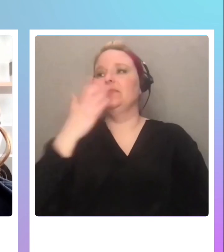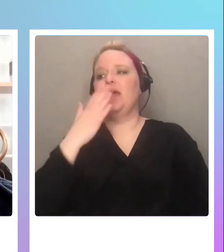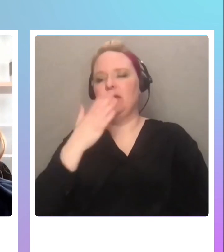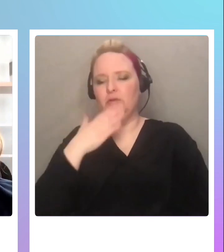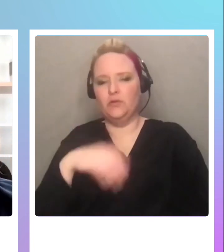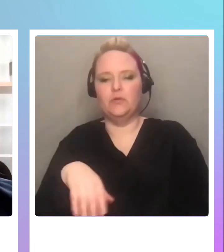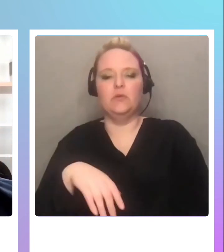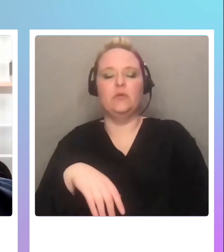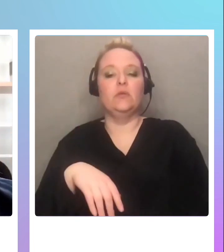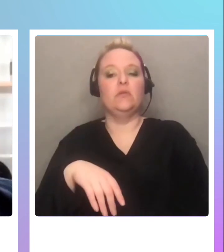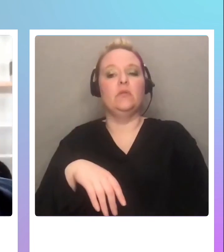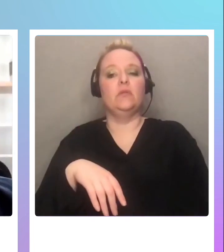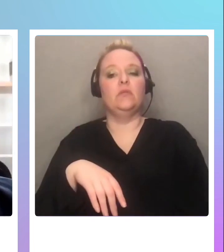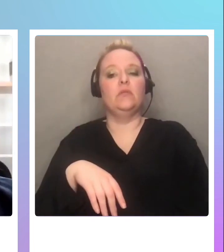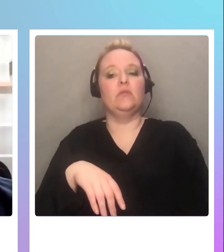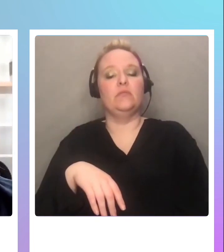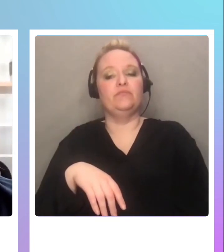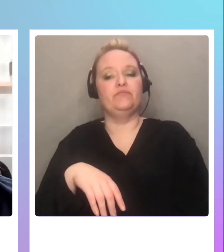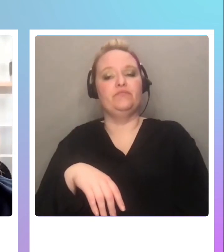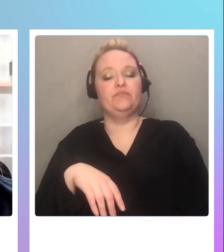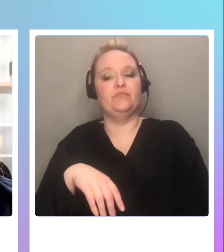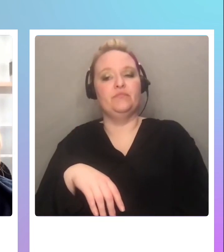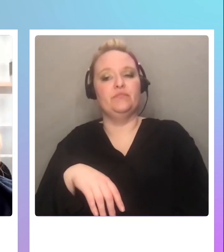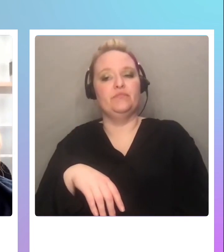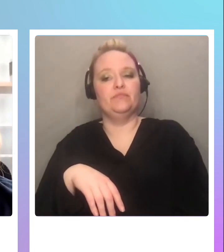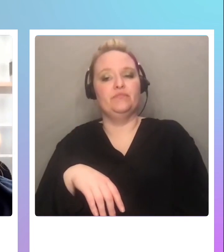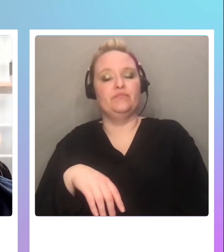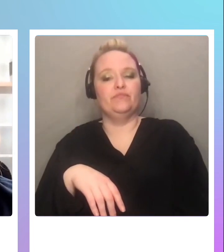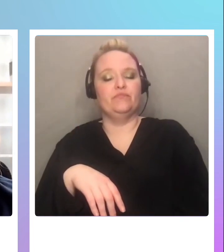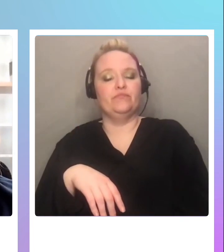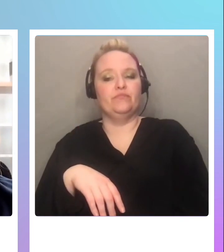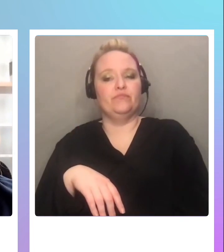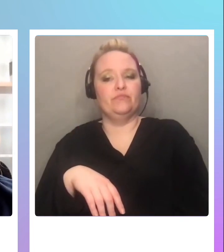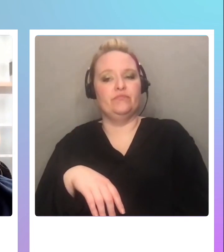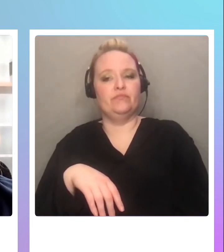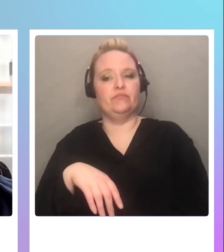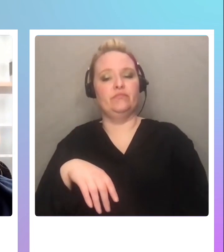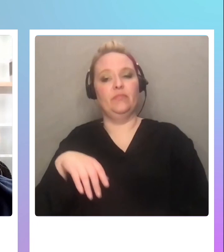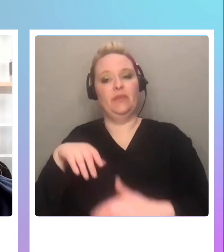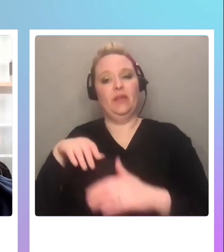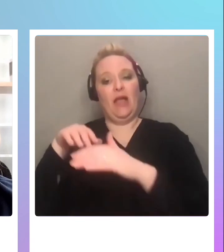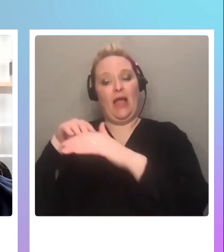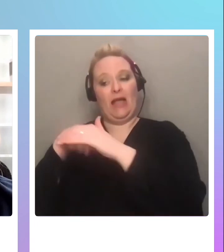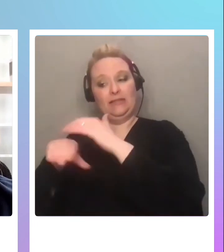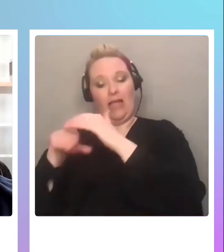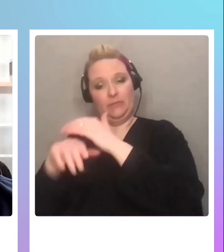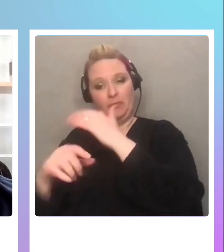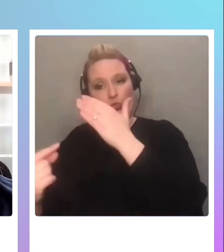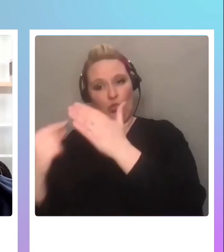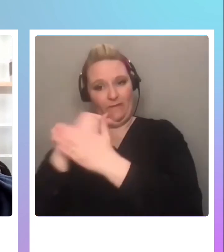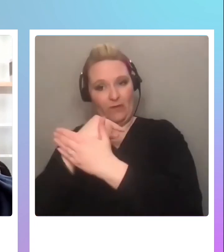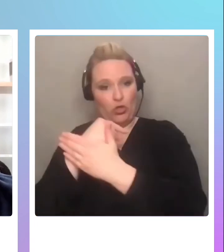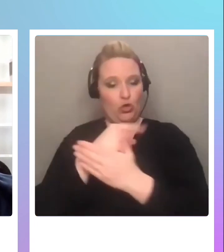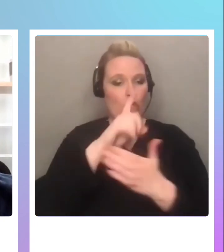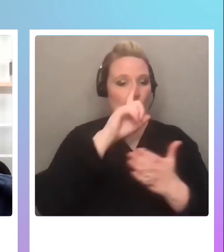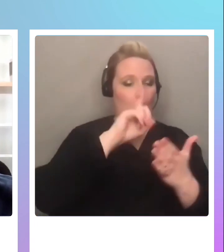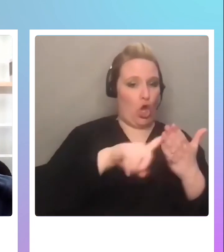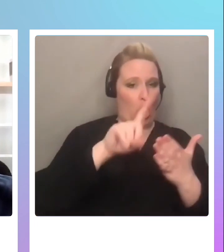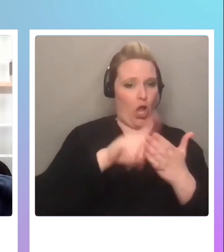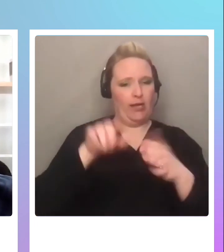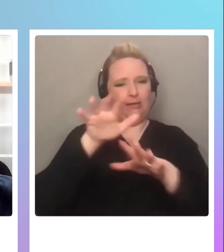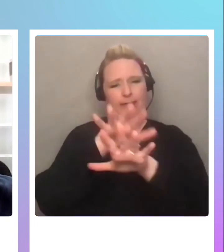Okay. Is there a distinction or difference between an accessibility review and audit?